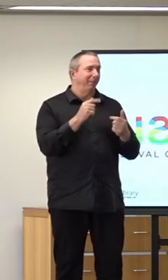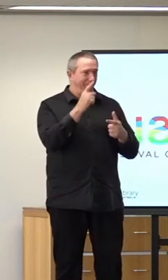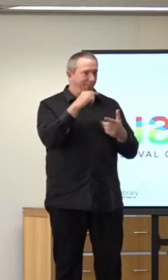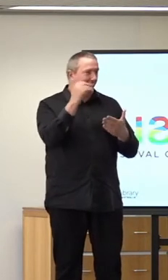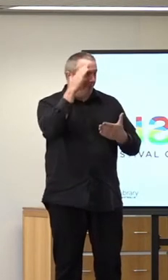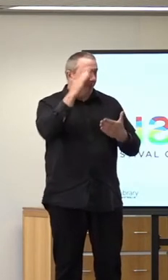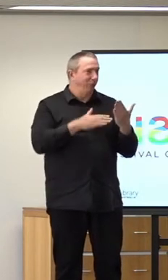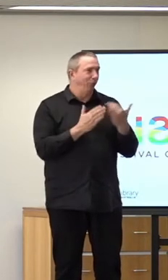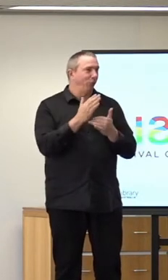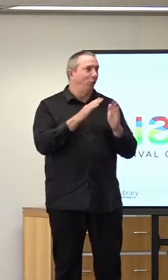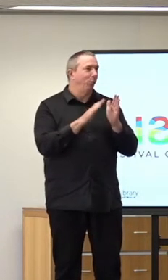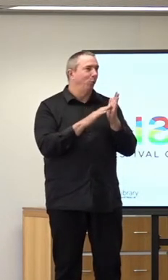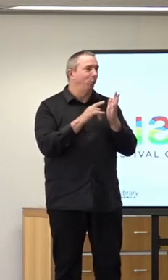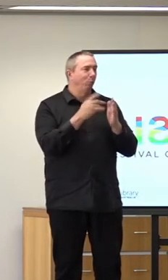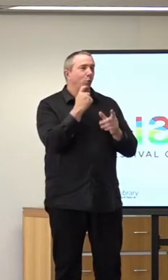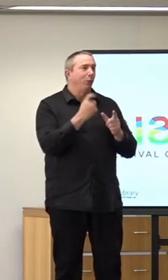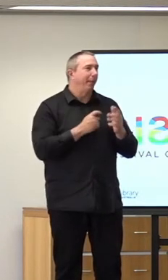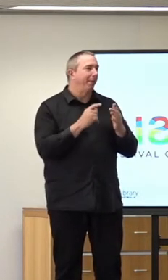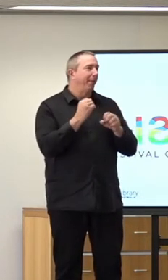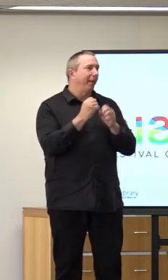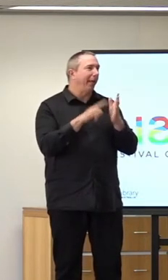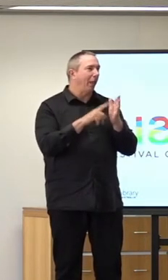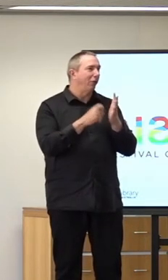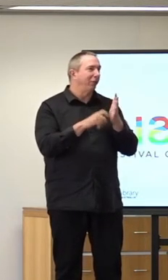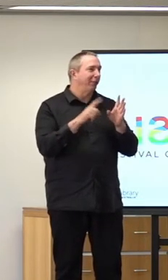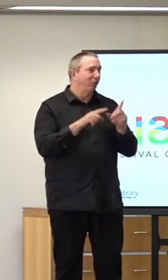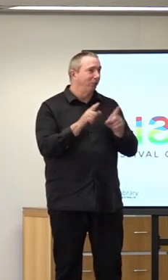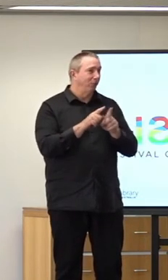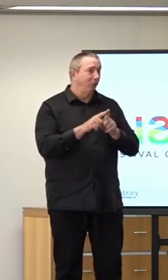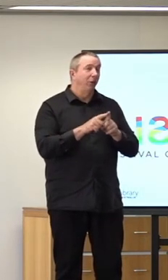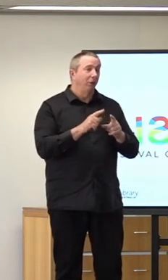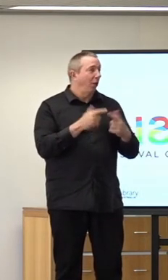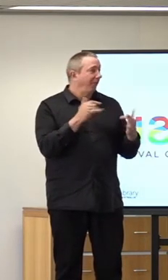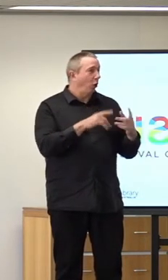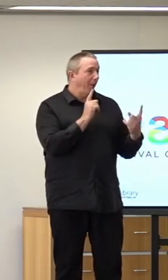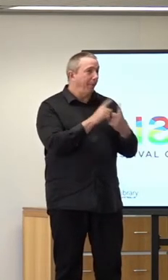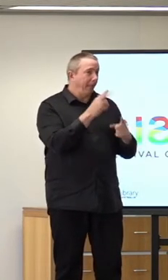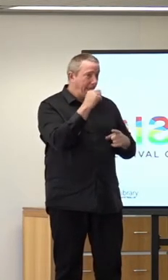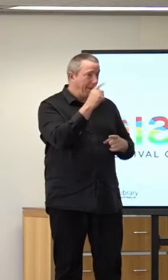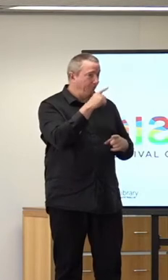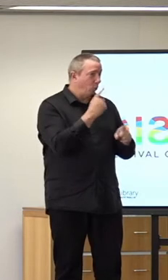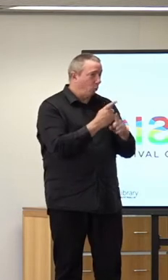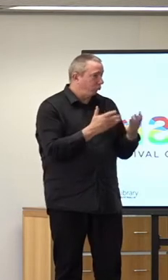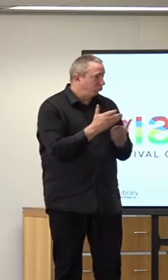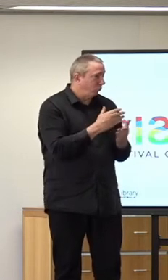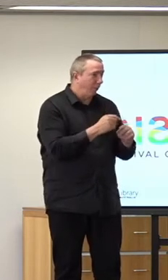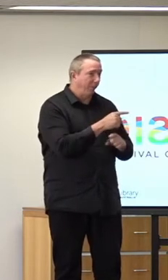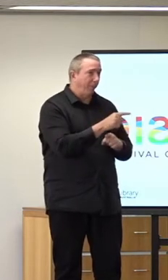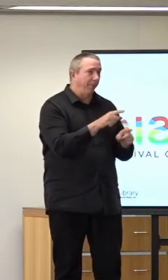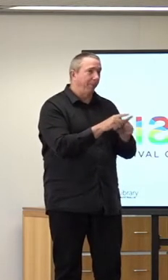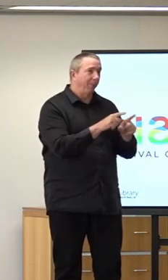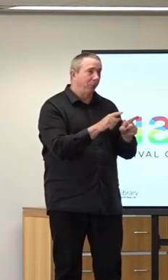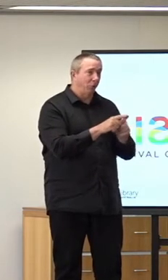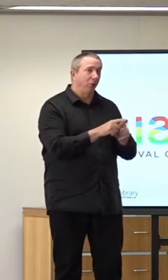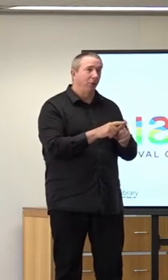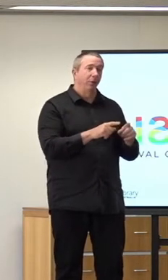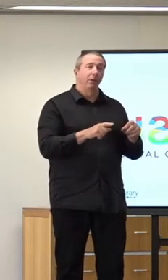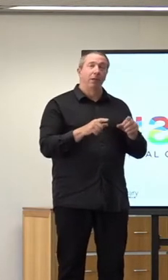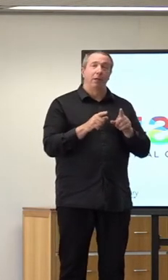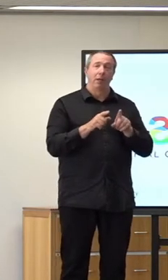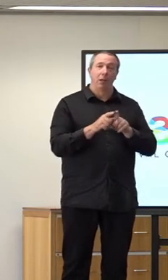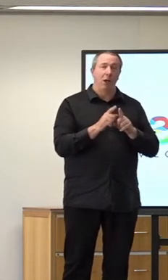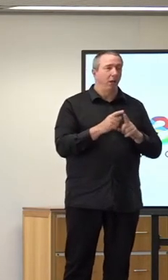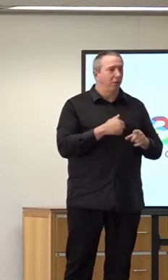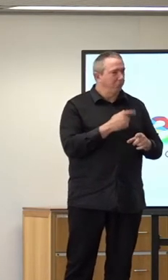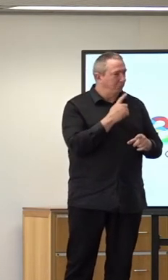across museums and galleries, like we talk to young people in the communities we work with all the time at MFT, and, you know,